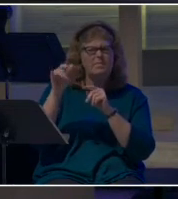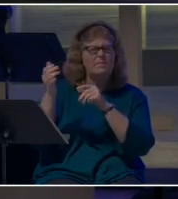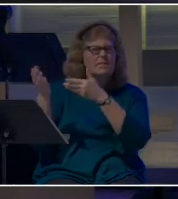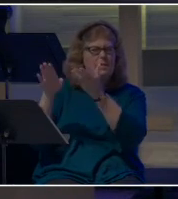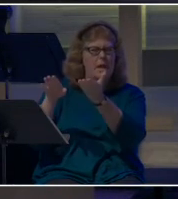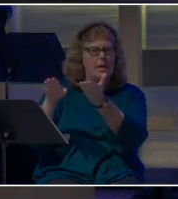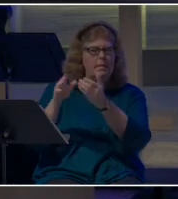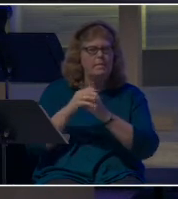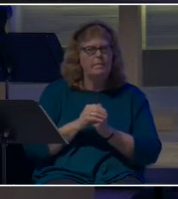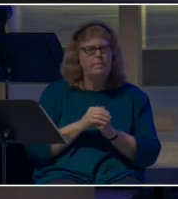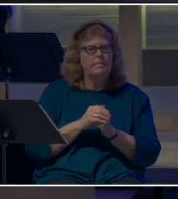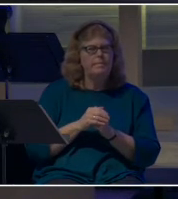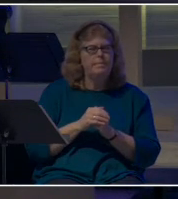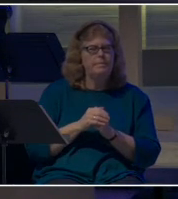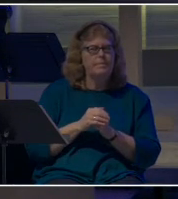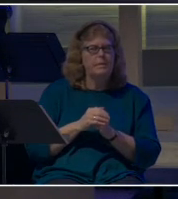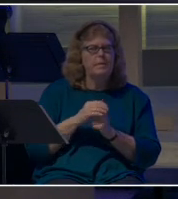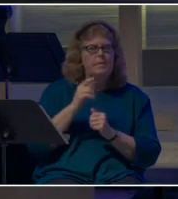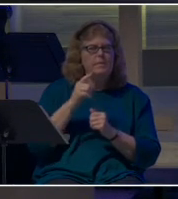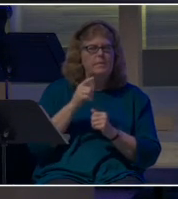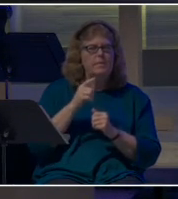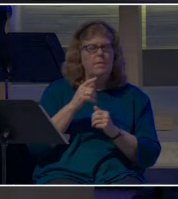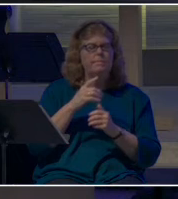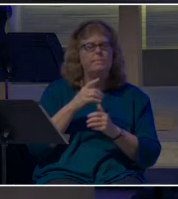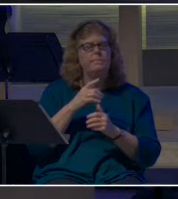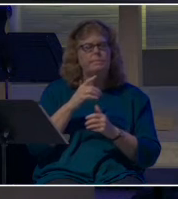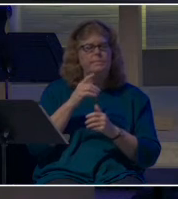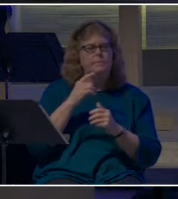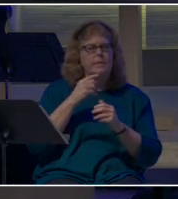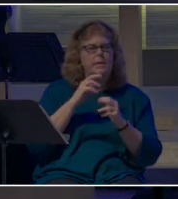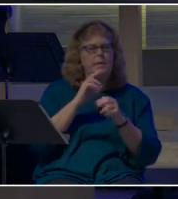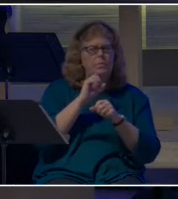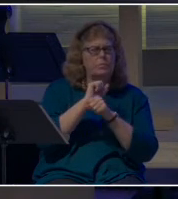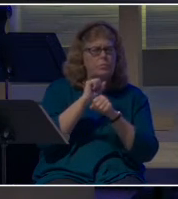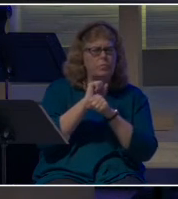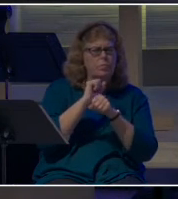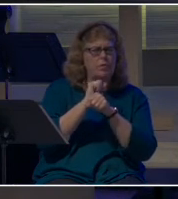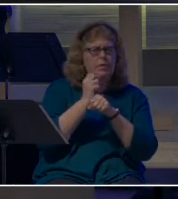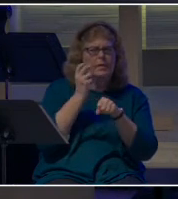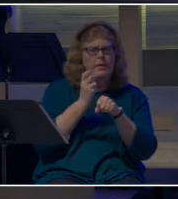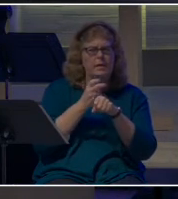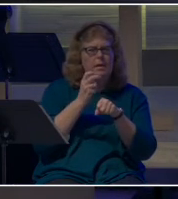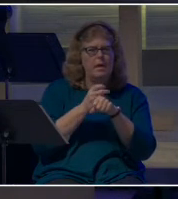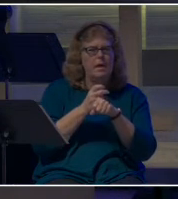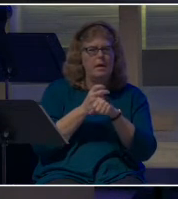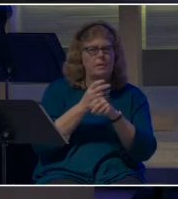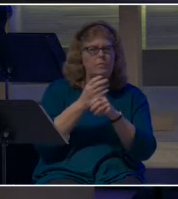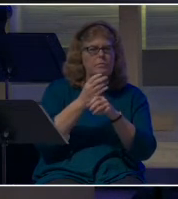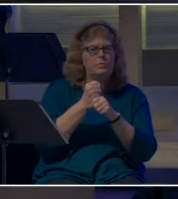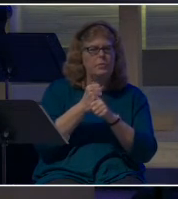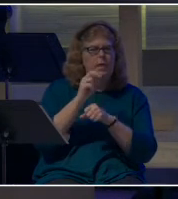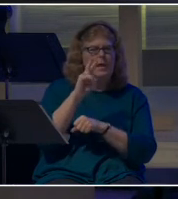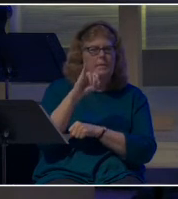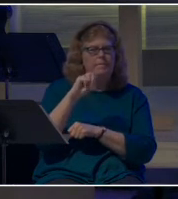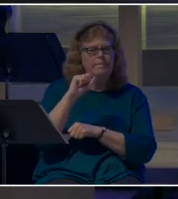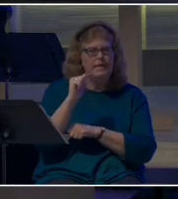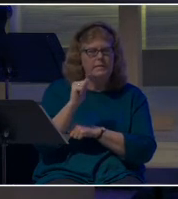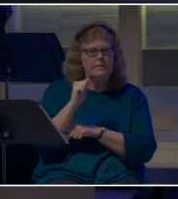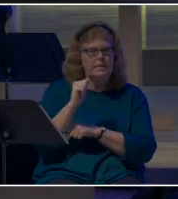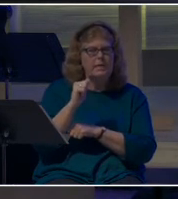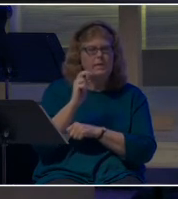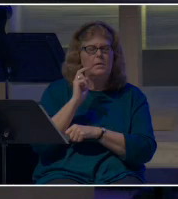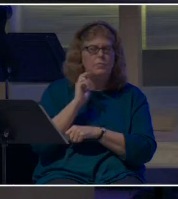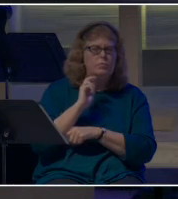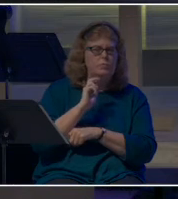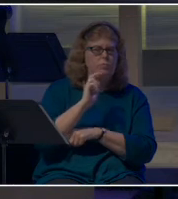So, as a response to that, he was working very hard to get a visa so he could